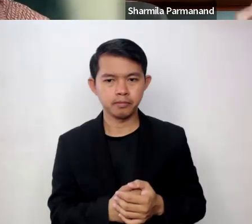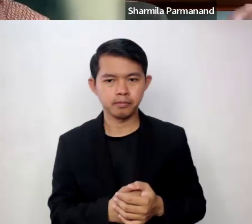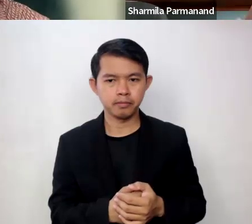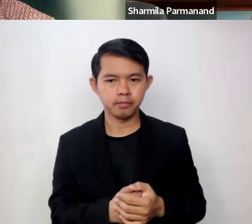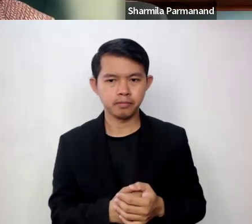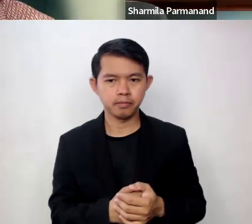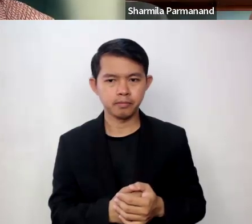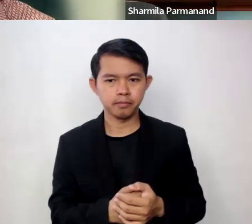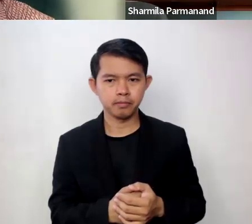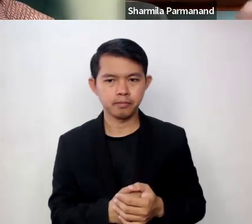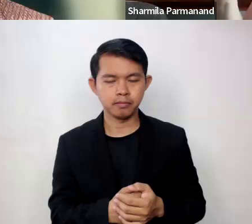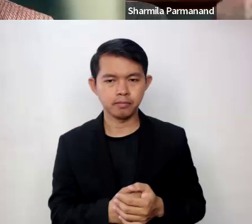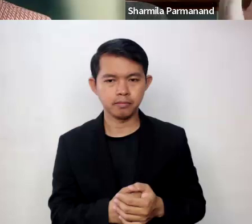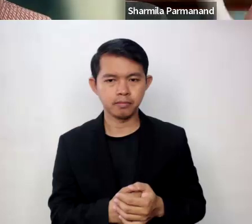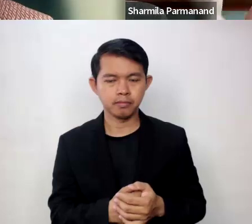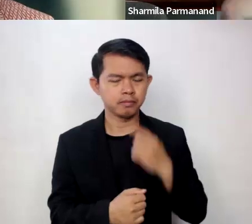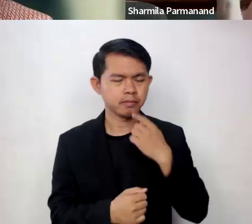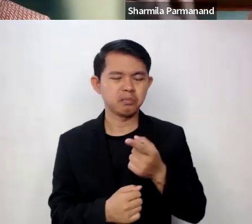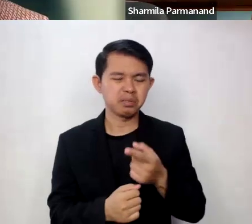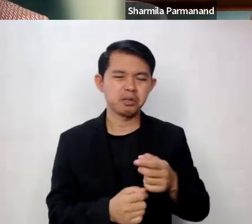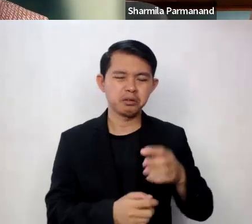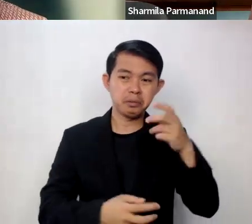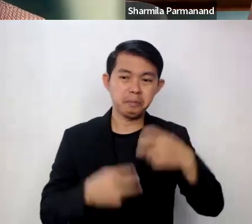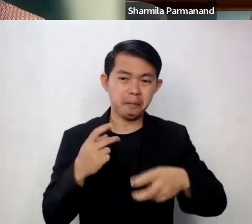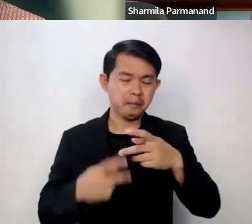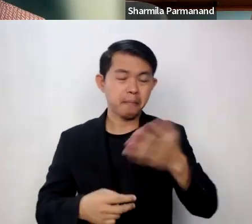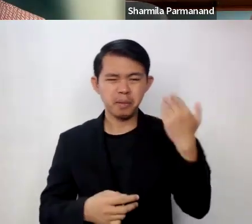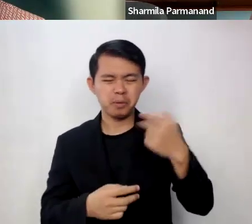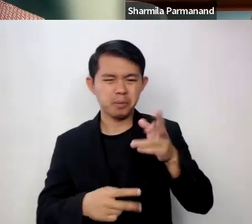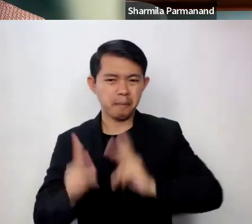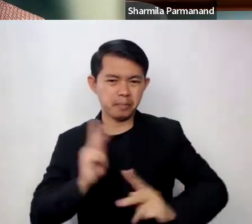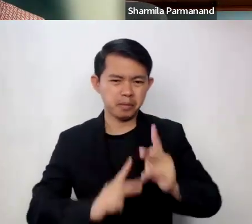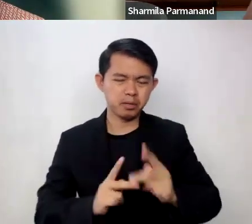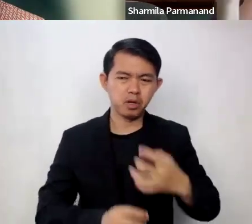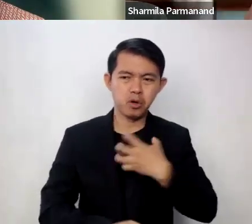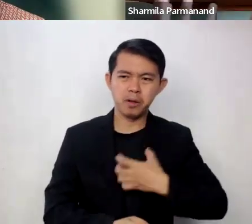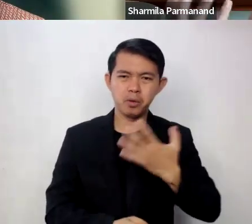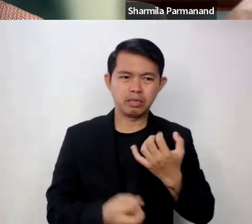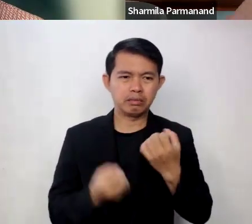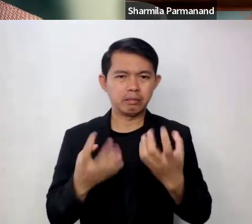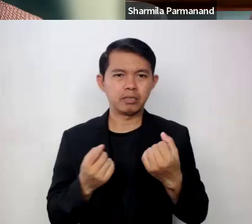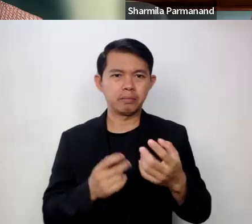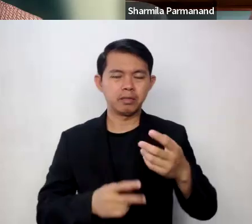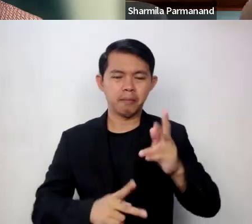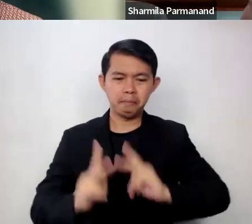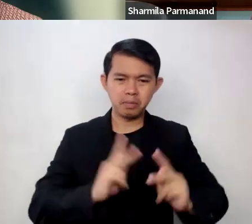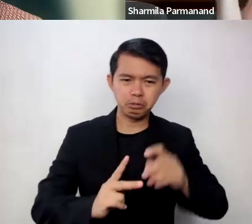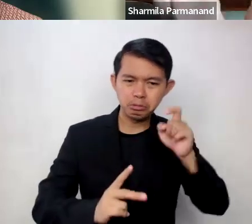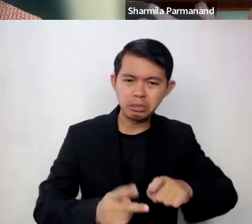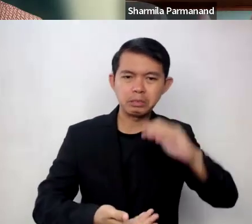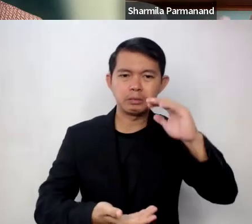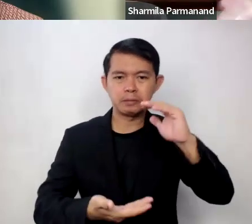is overactive wombs, or like women need to be educated, they don't know any better. It's a resource, I mean, it's